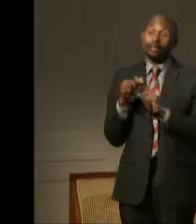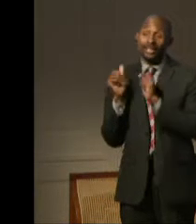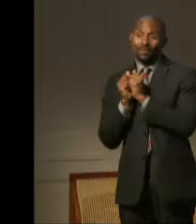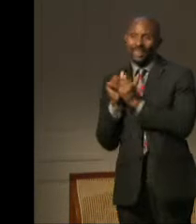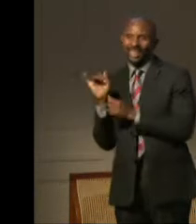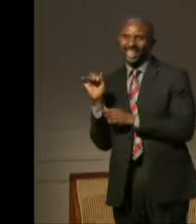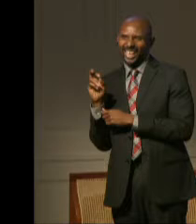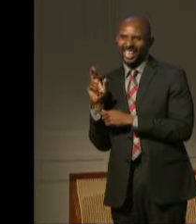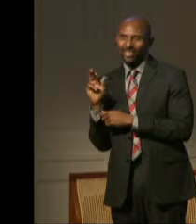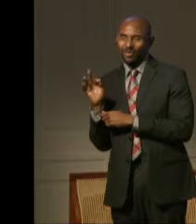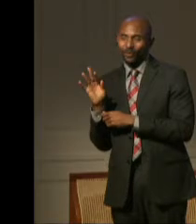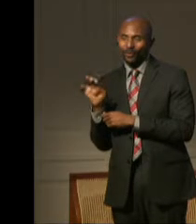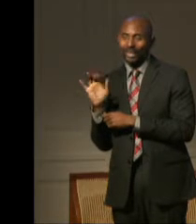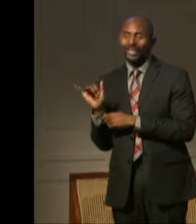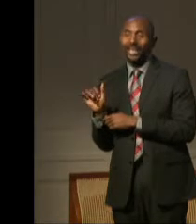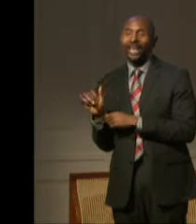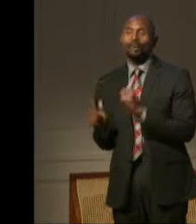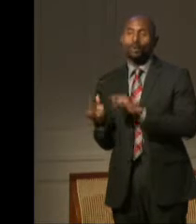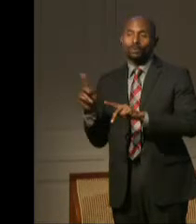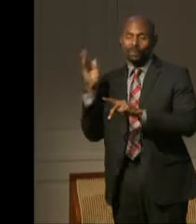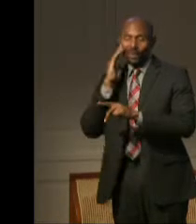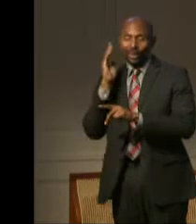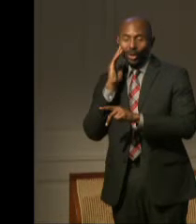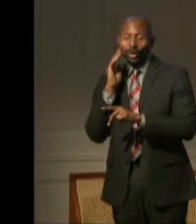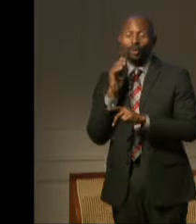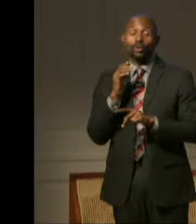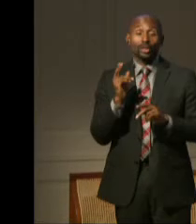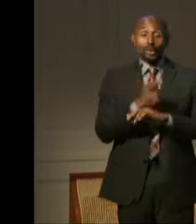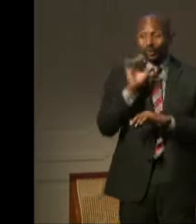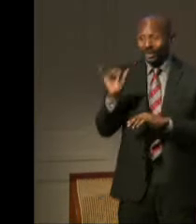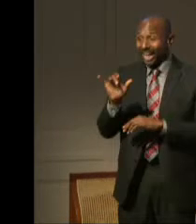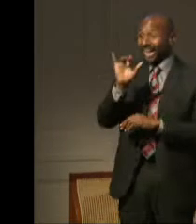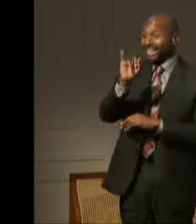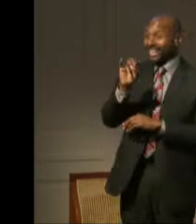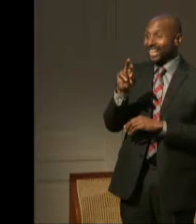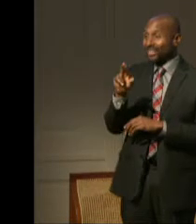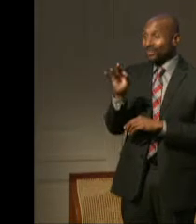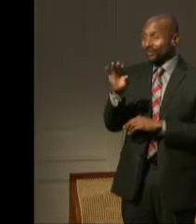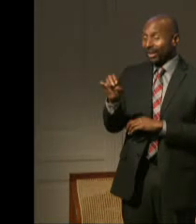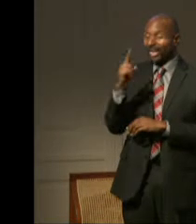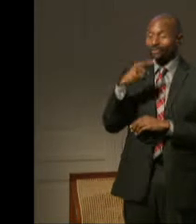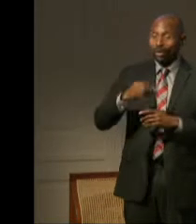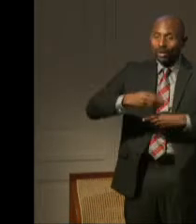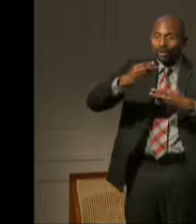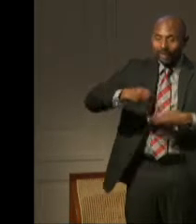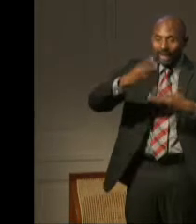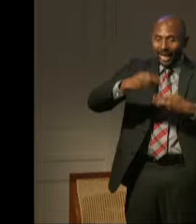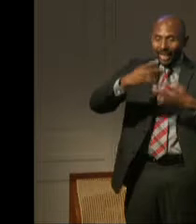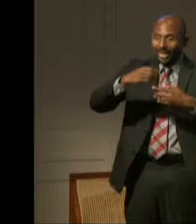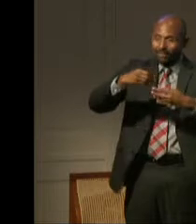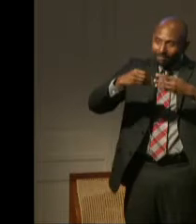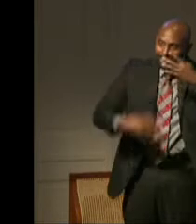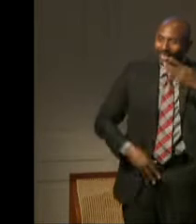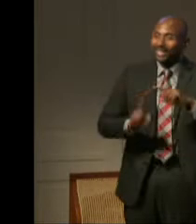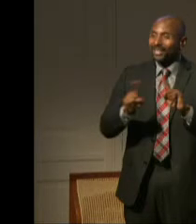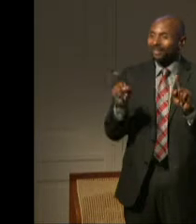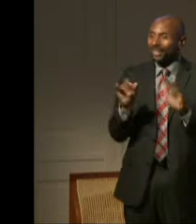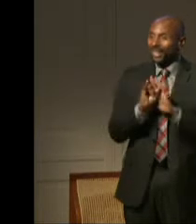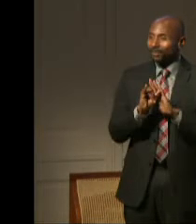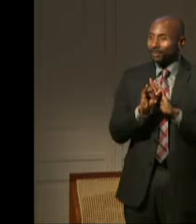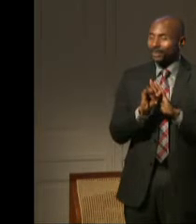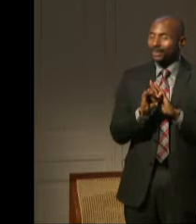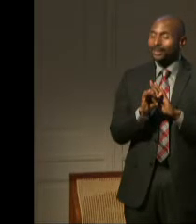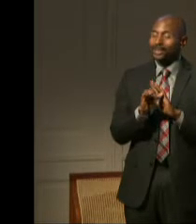that people are most familiar with, to scan through hundreds of images, to see an image that